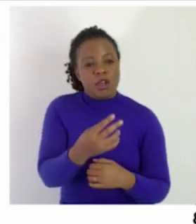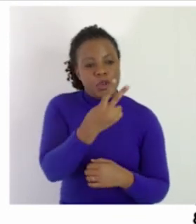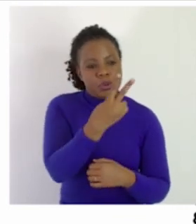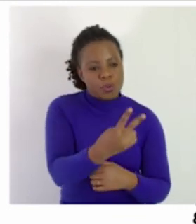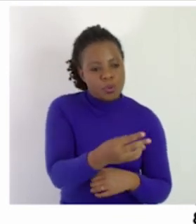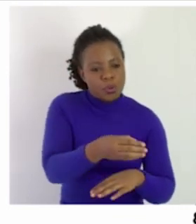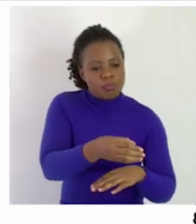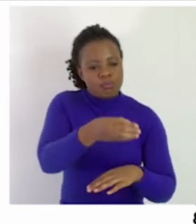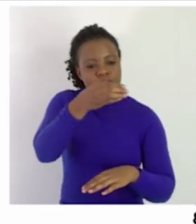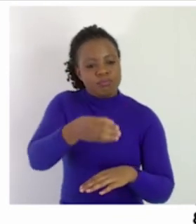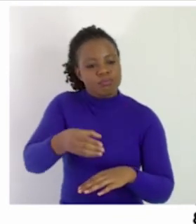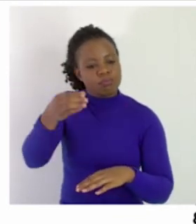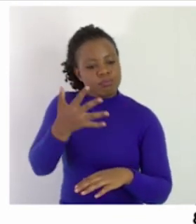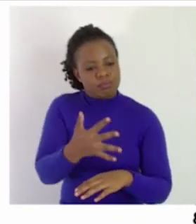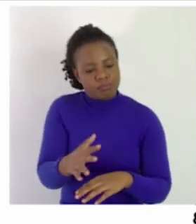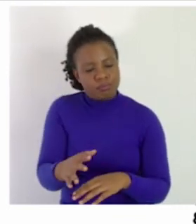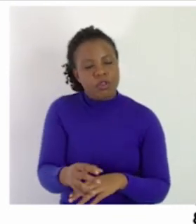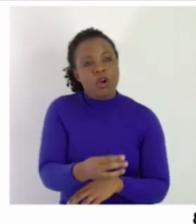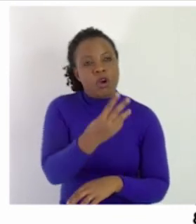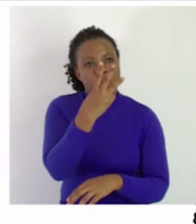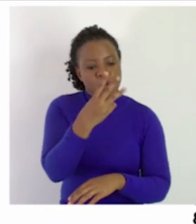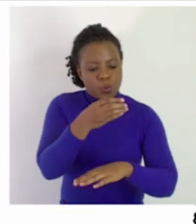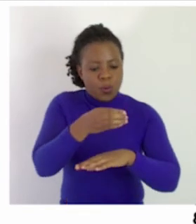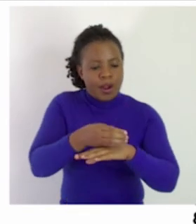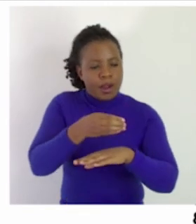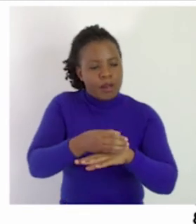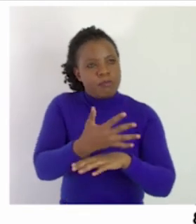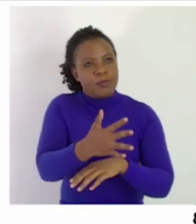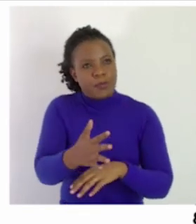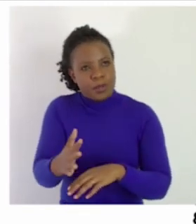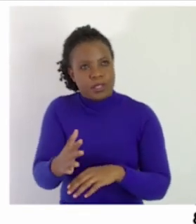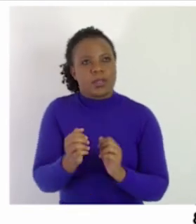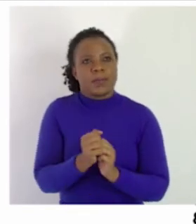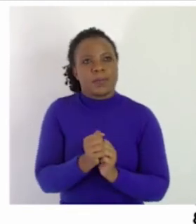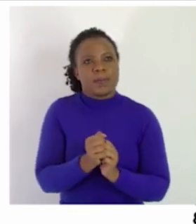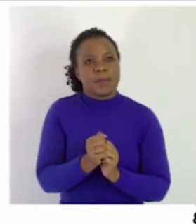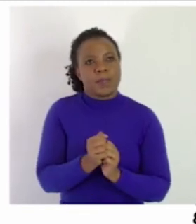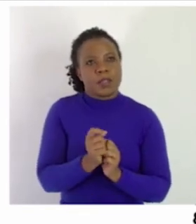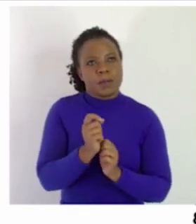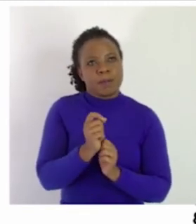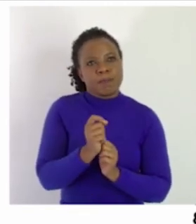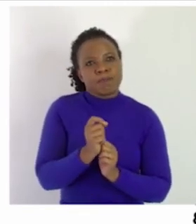of water, 2 cups of water, etc.